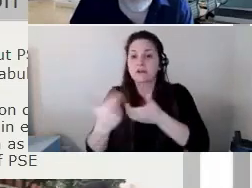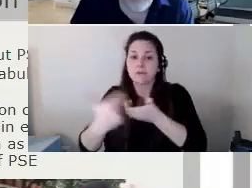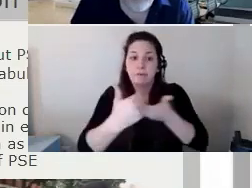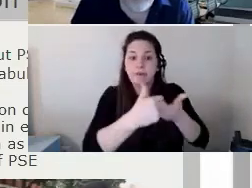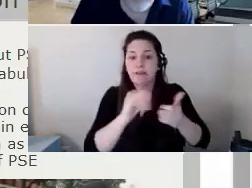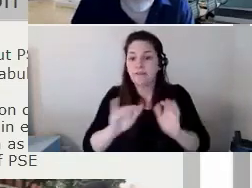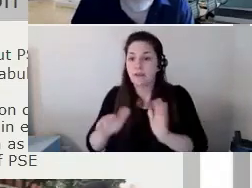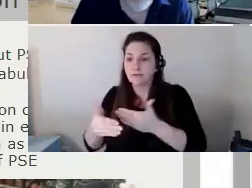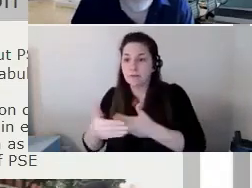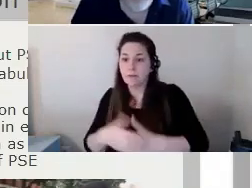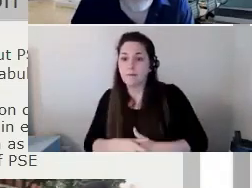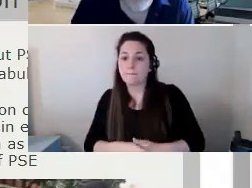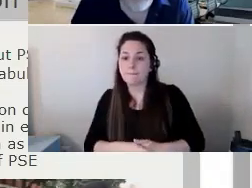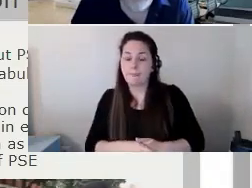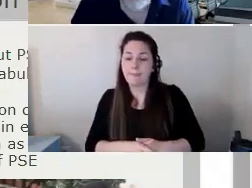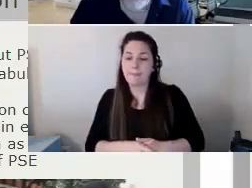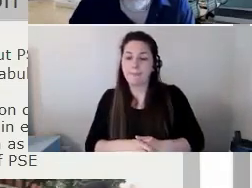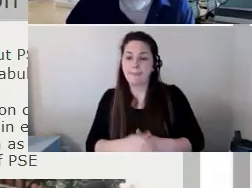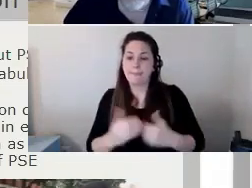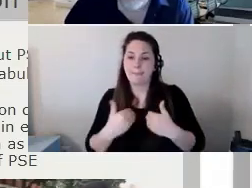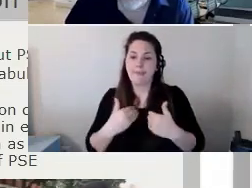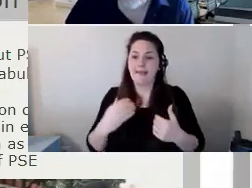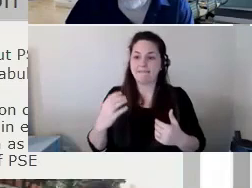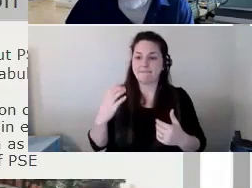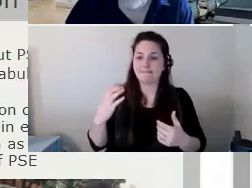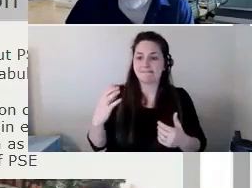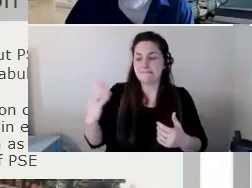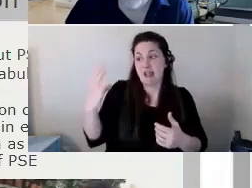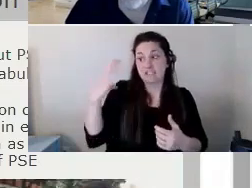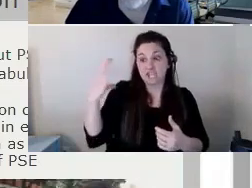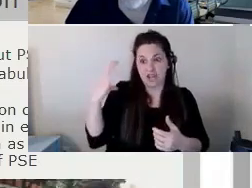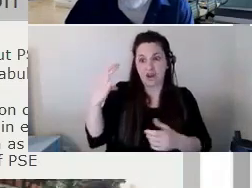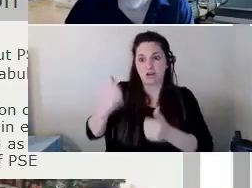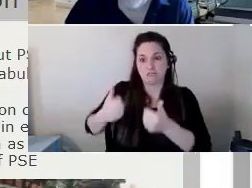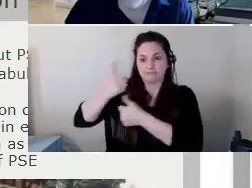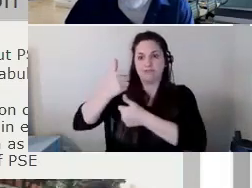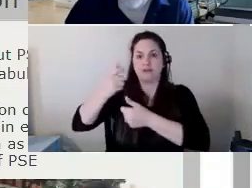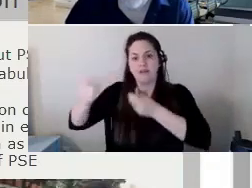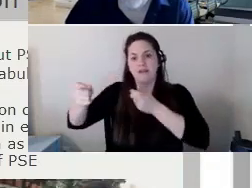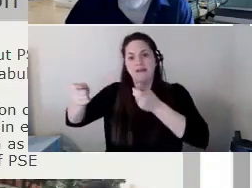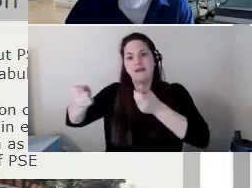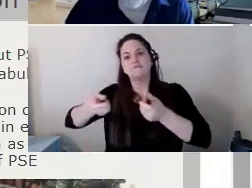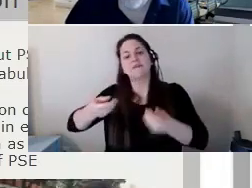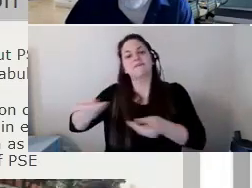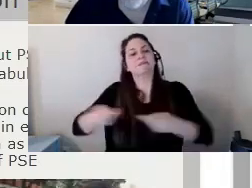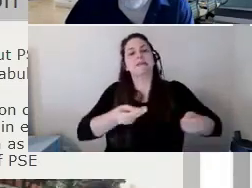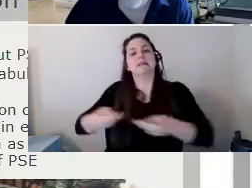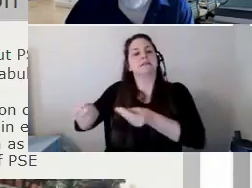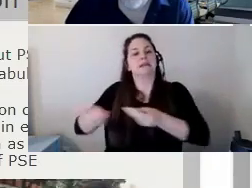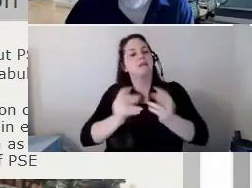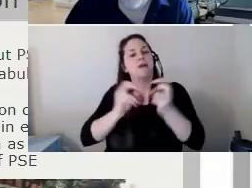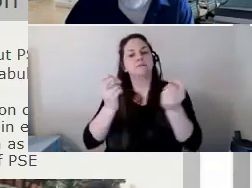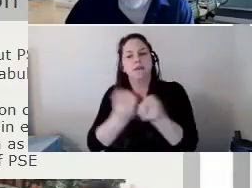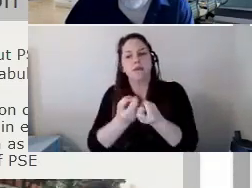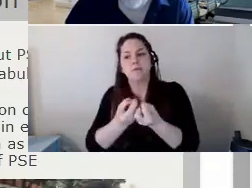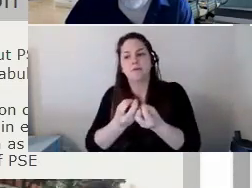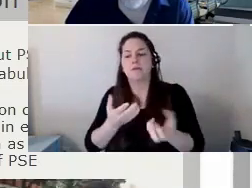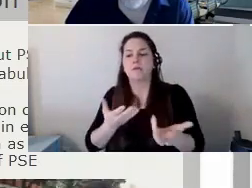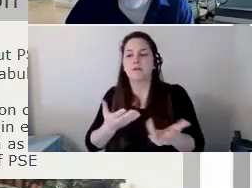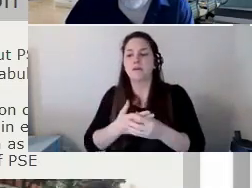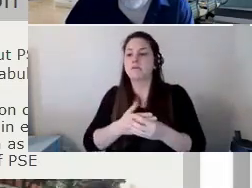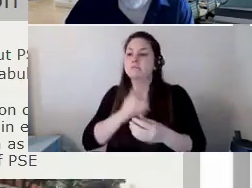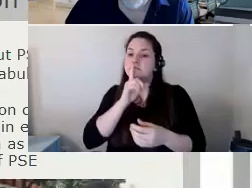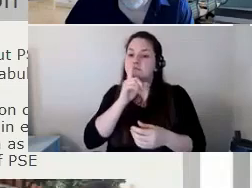in that room with a chair facilitating the roundtable. Now, that isn't